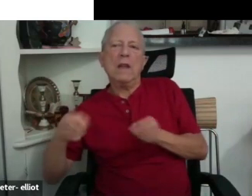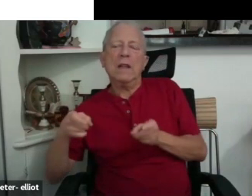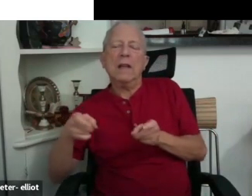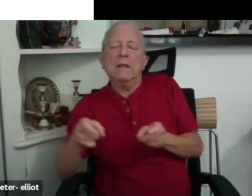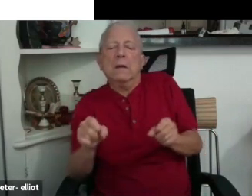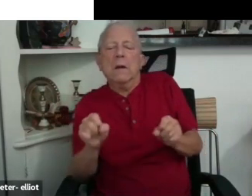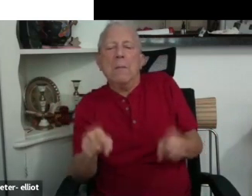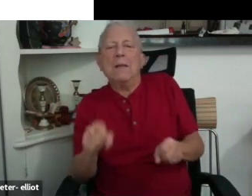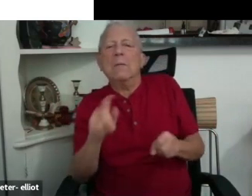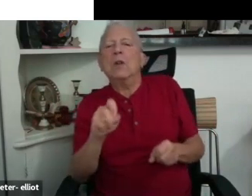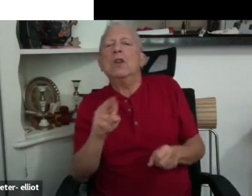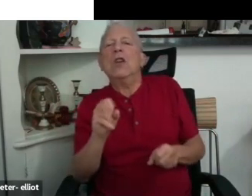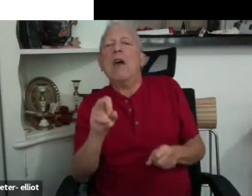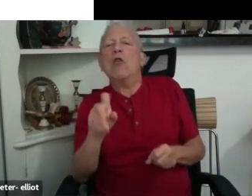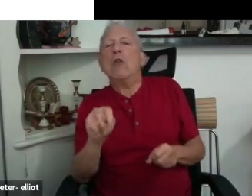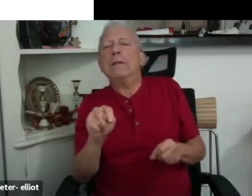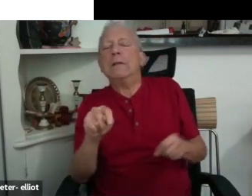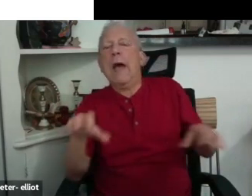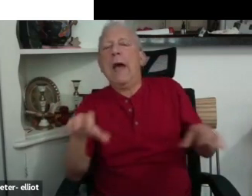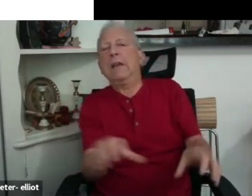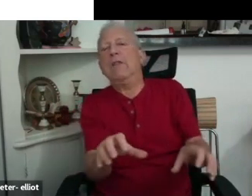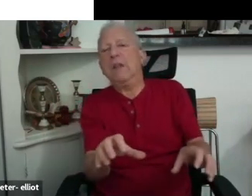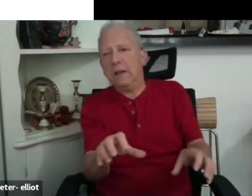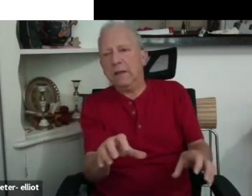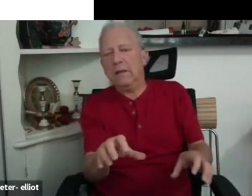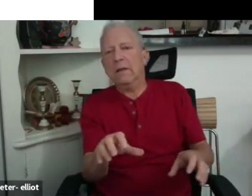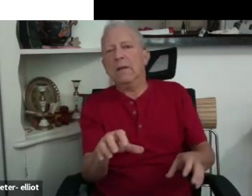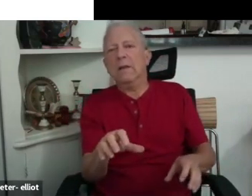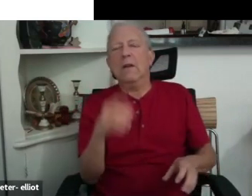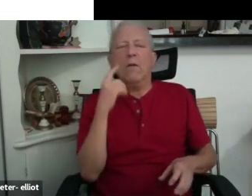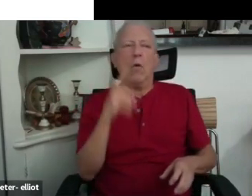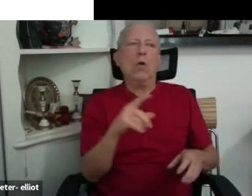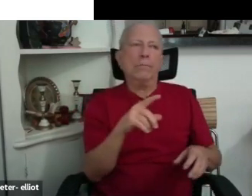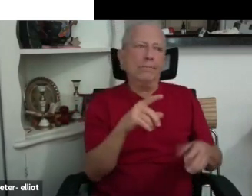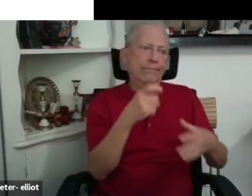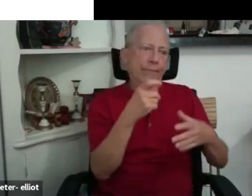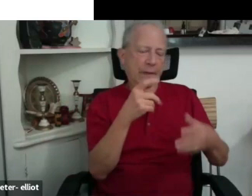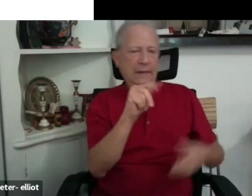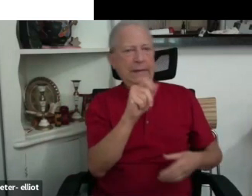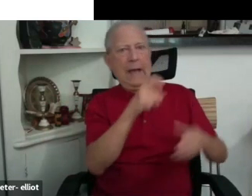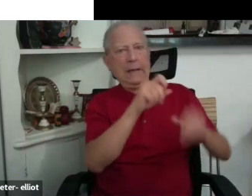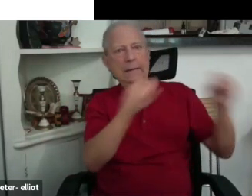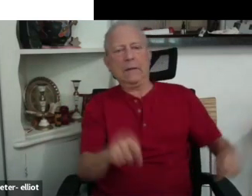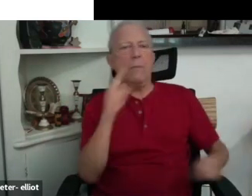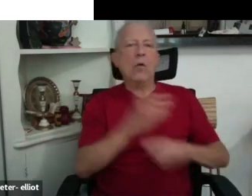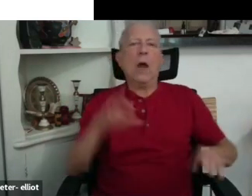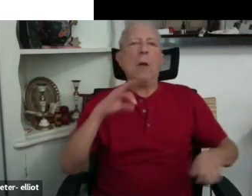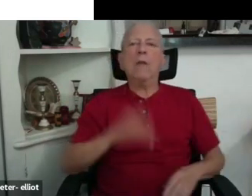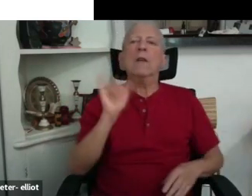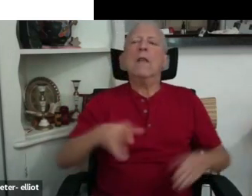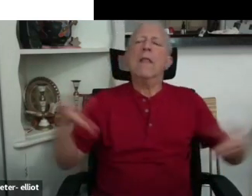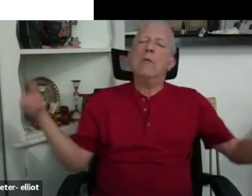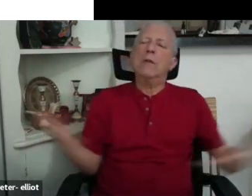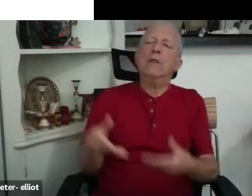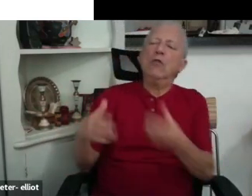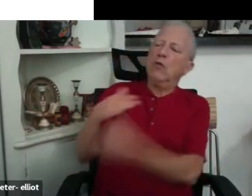terrorist activities done by tax-exempt or nonprofit organizations. It was introduced as part of the War on